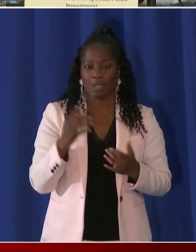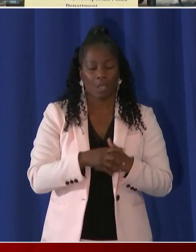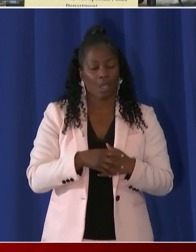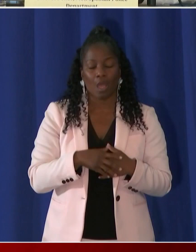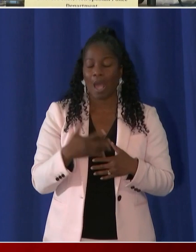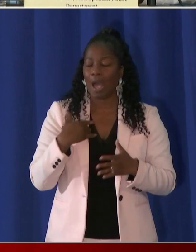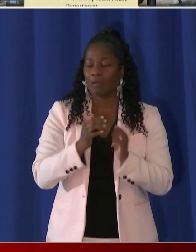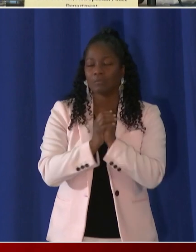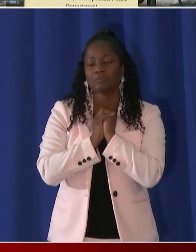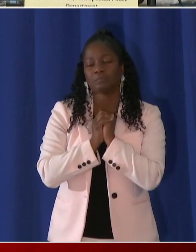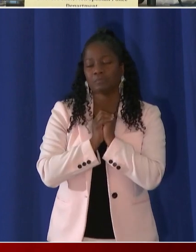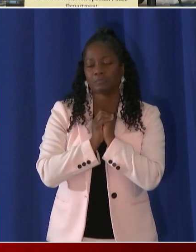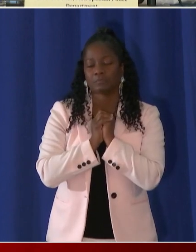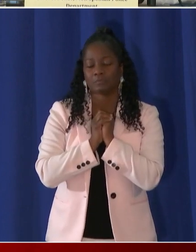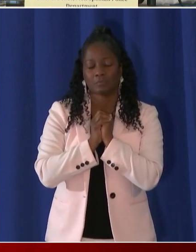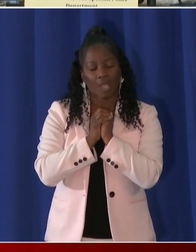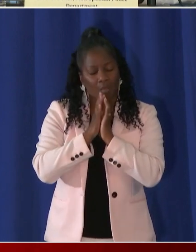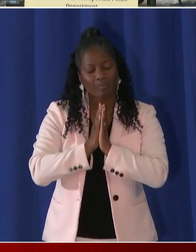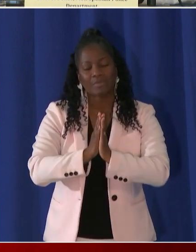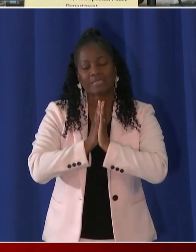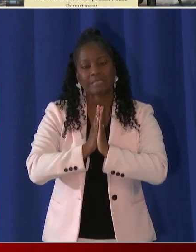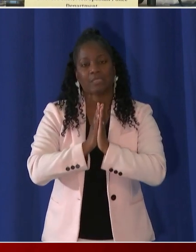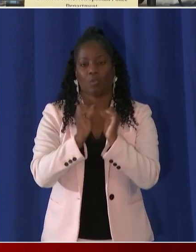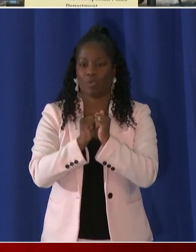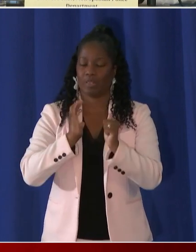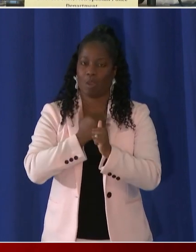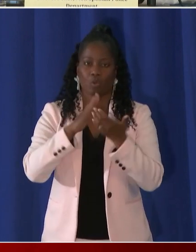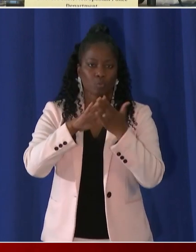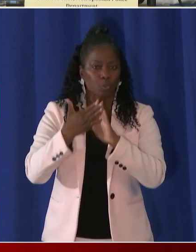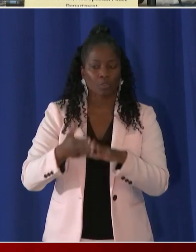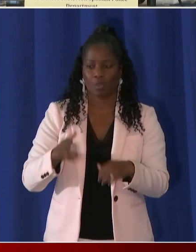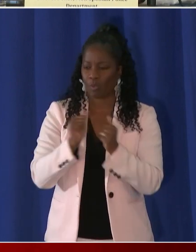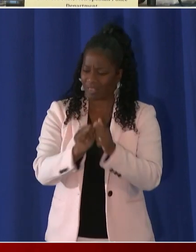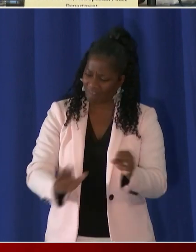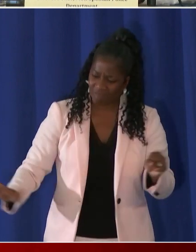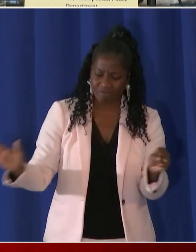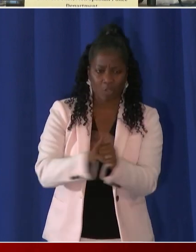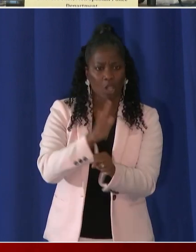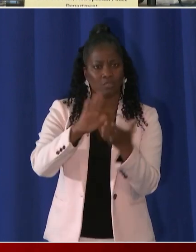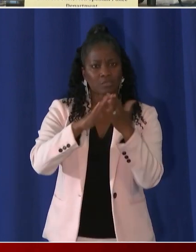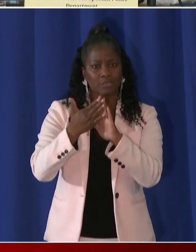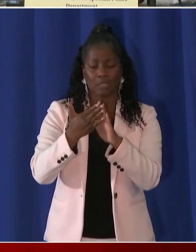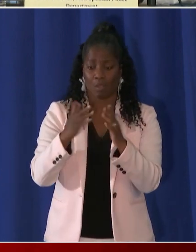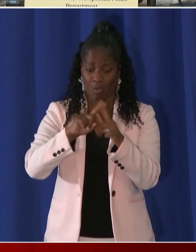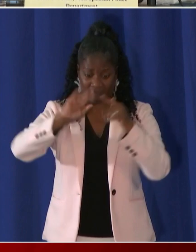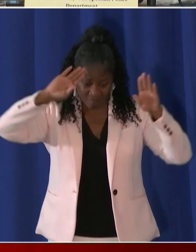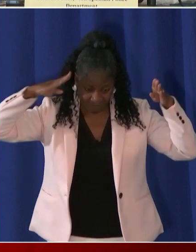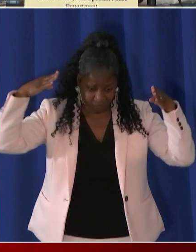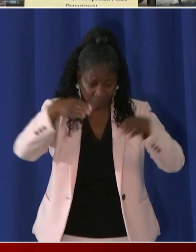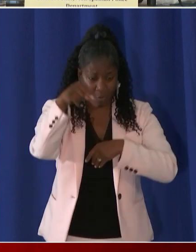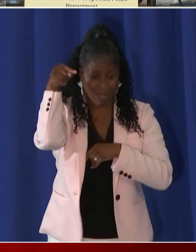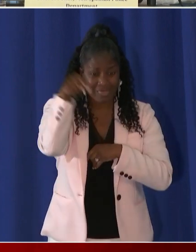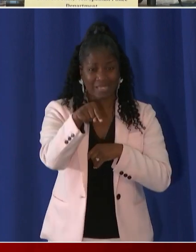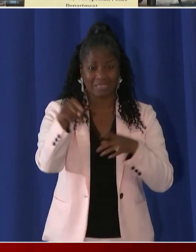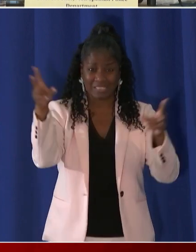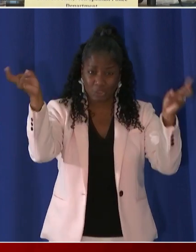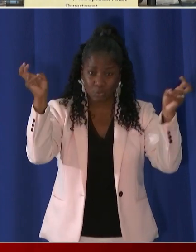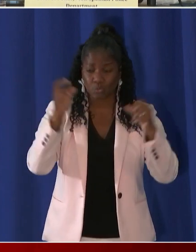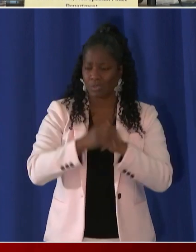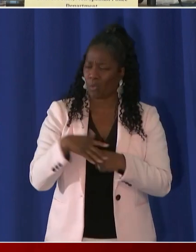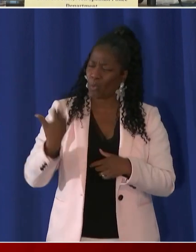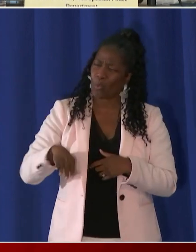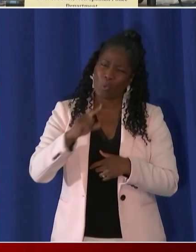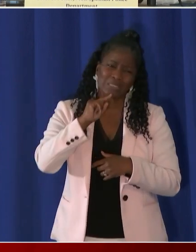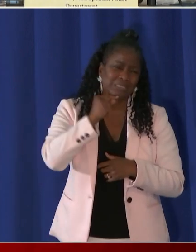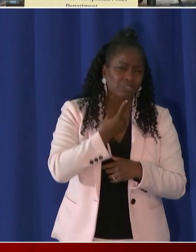I am pleading with our communities and with our city as a whole as we focus on this issue. This is serious